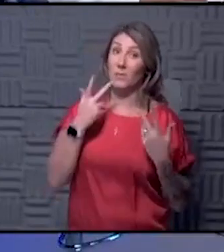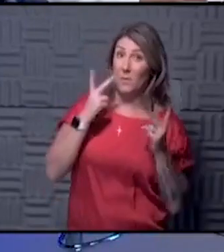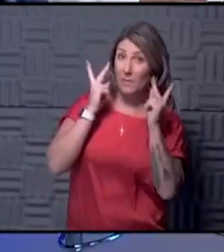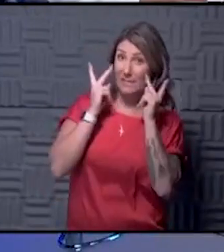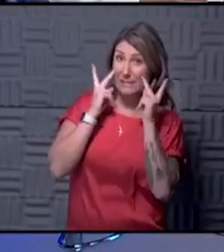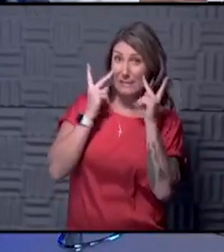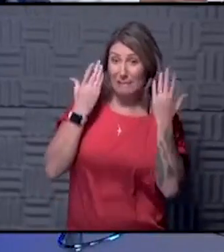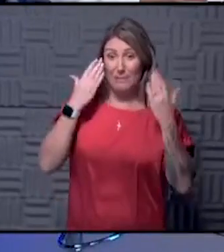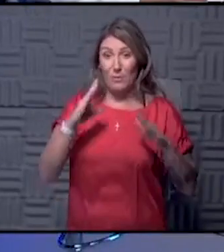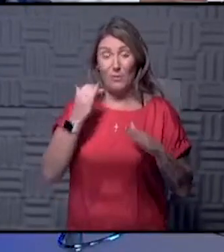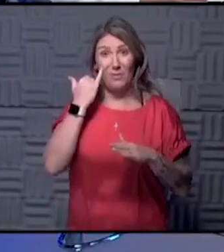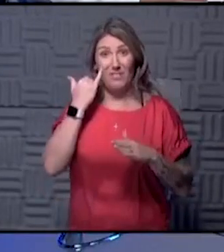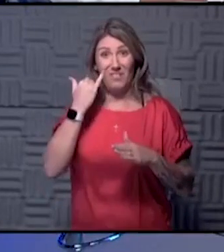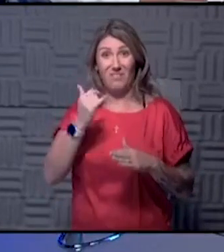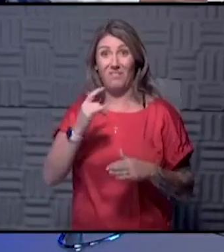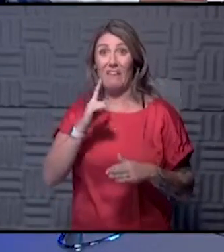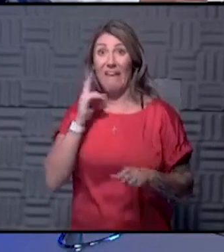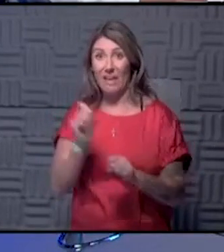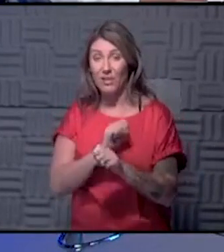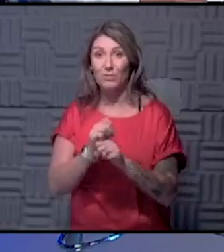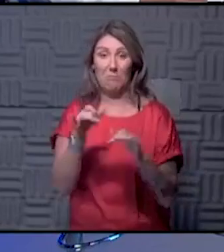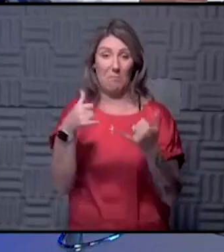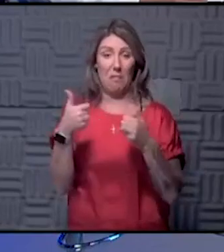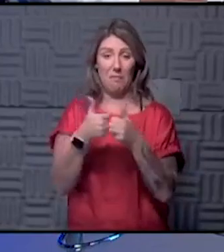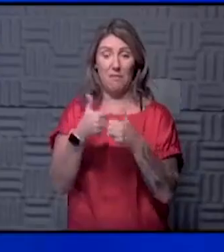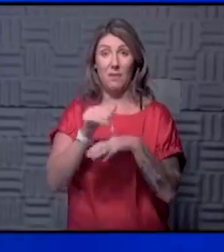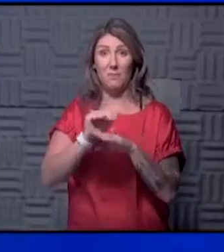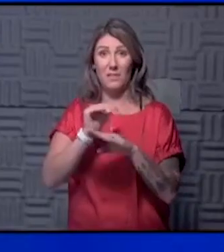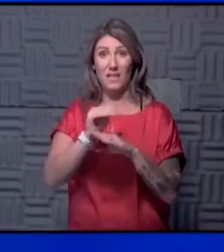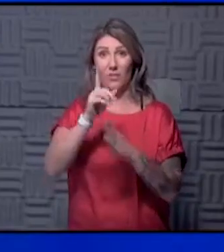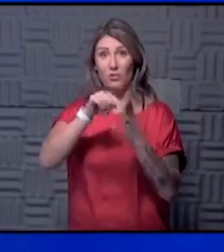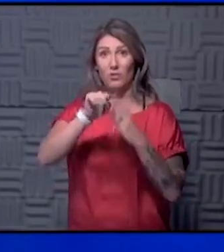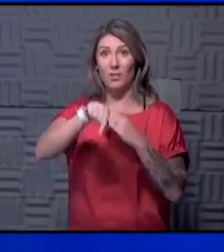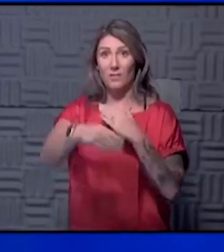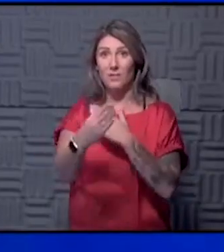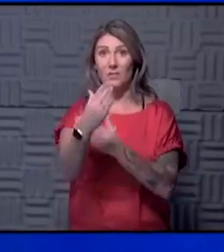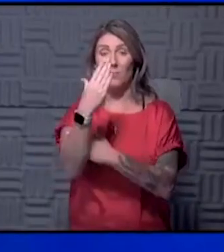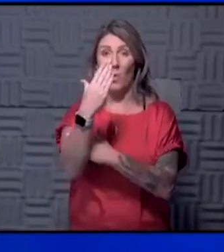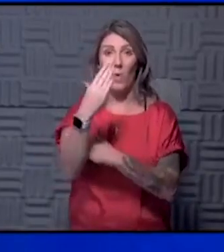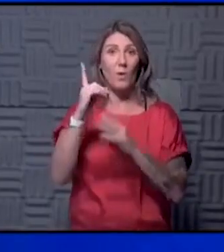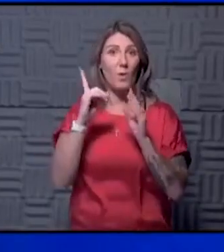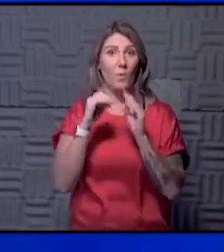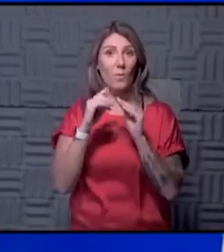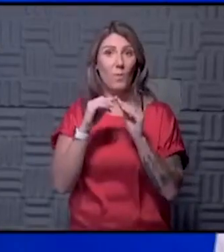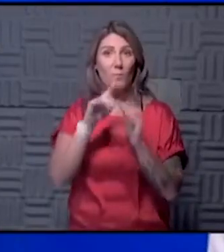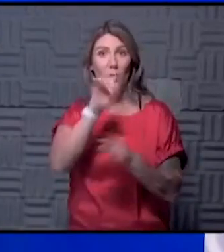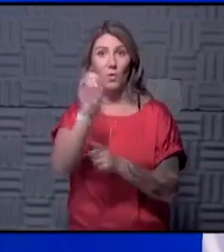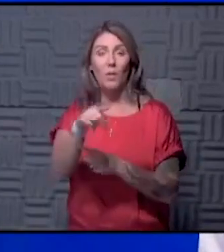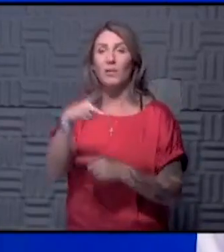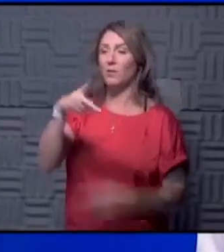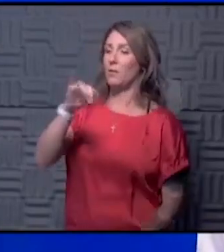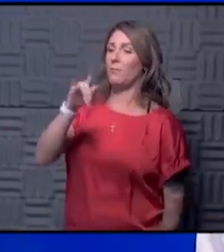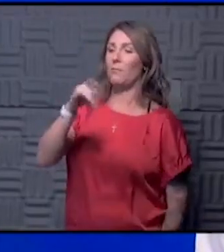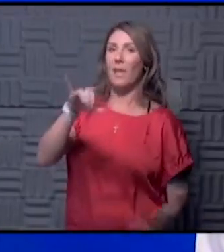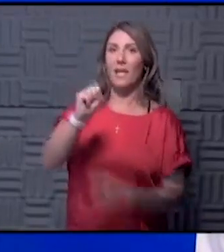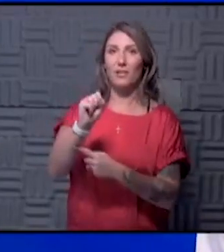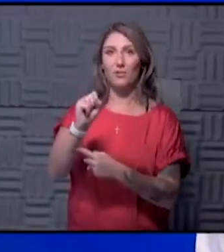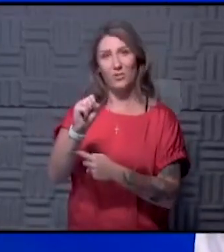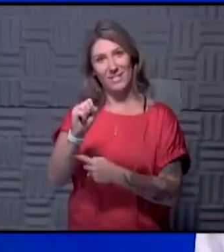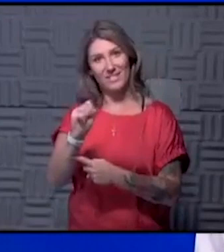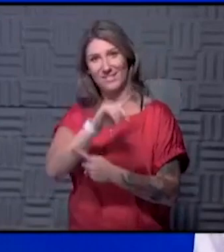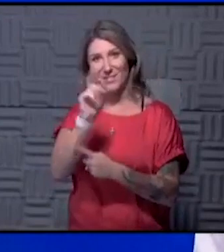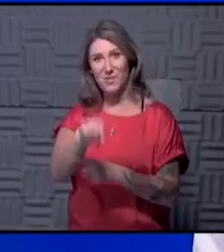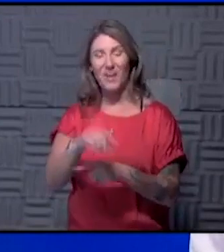still don't know if we know we're going to really play that game tonight. They have to do checking today. So testing today. there's one more question, Patriots question. Right, Jean wants to know,